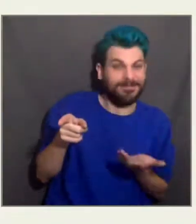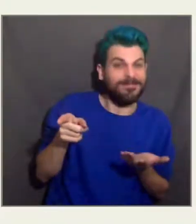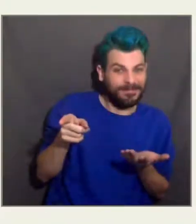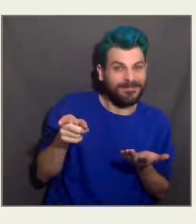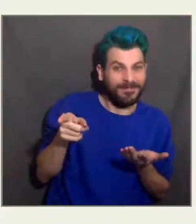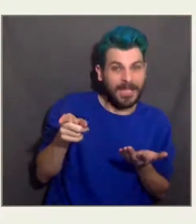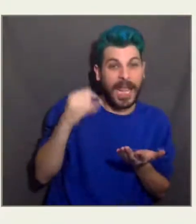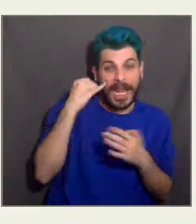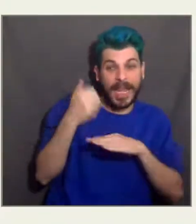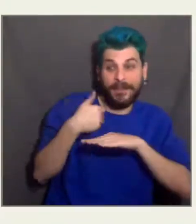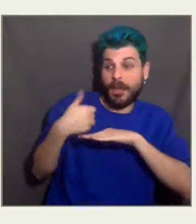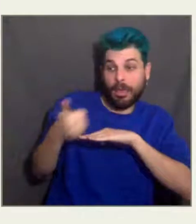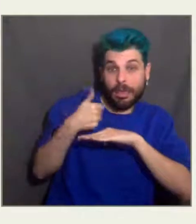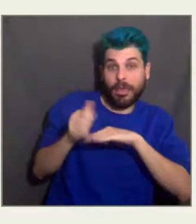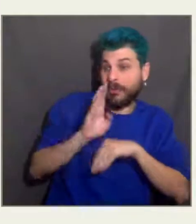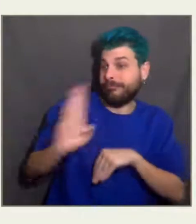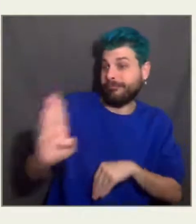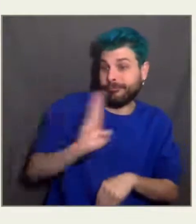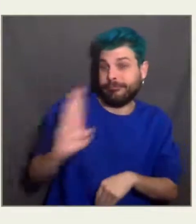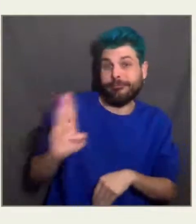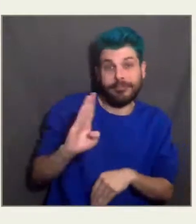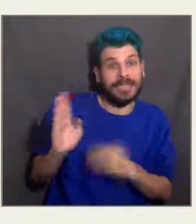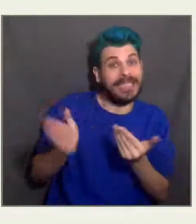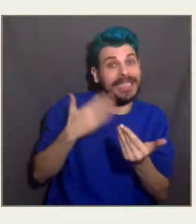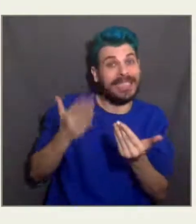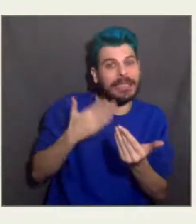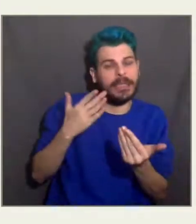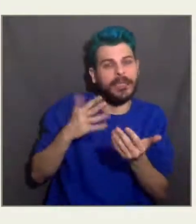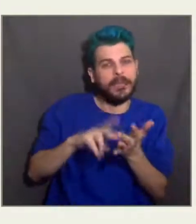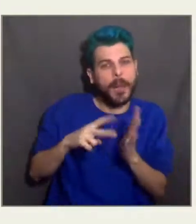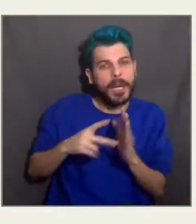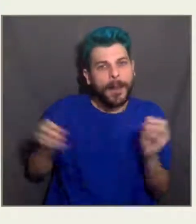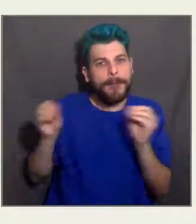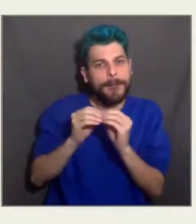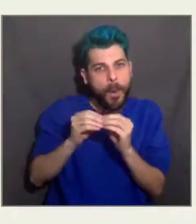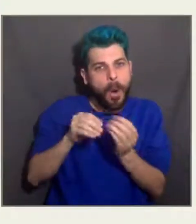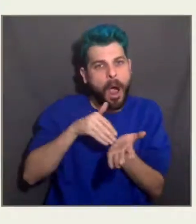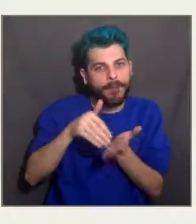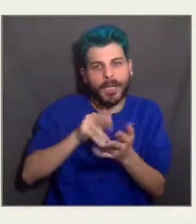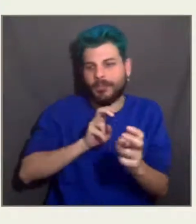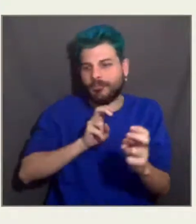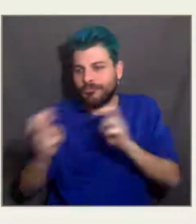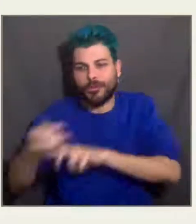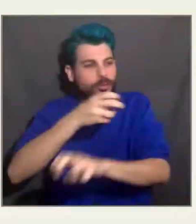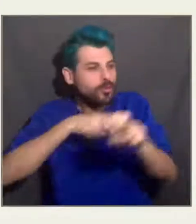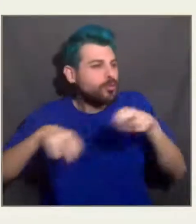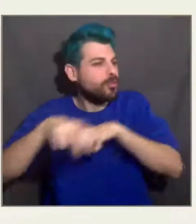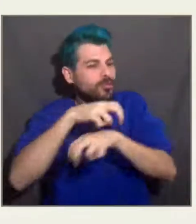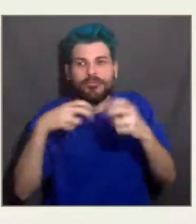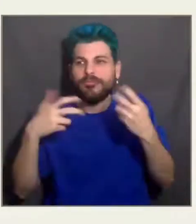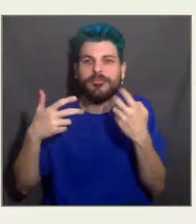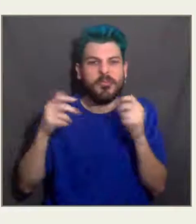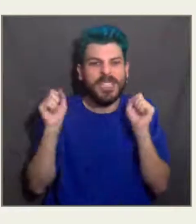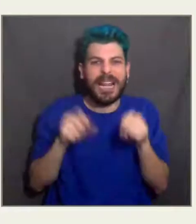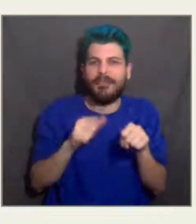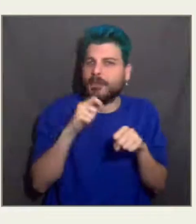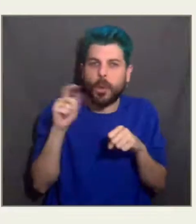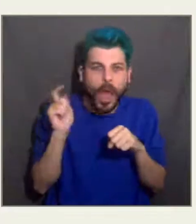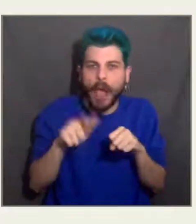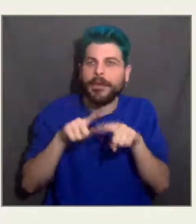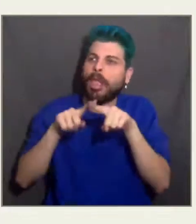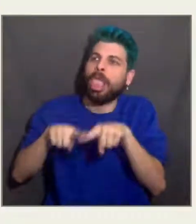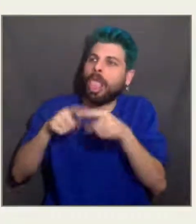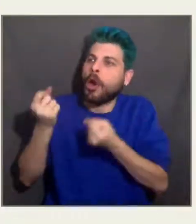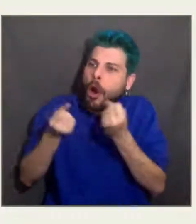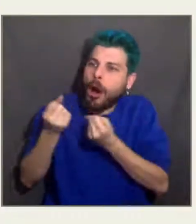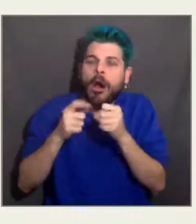actually handle within our system. So it means that there's more mobility within our network if people don't have to drive or walk as far. So they are